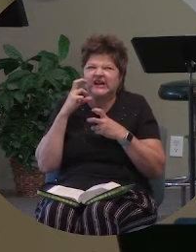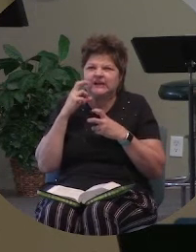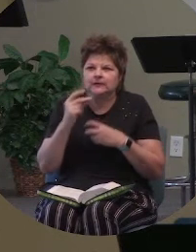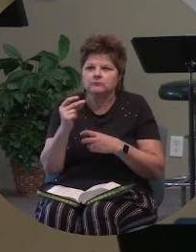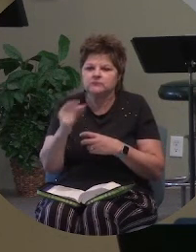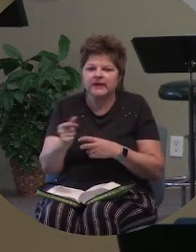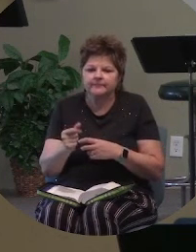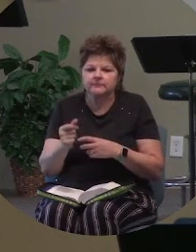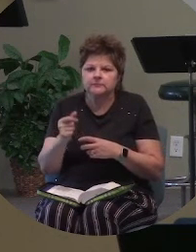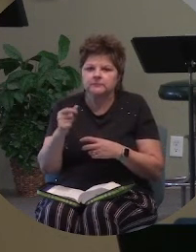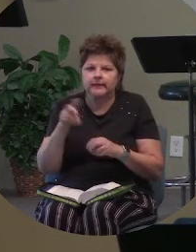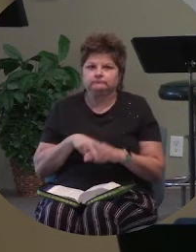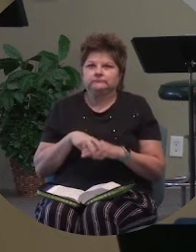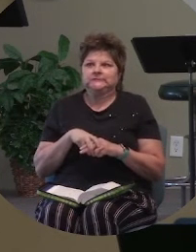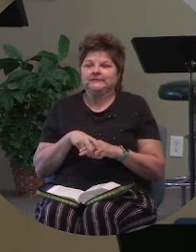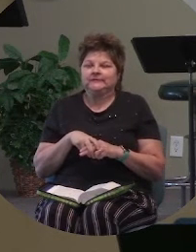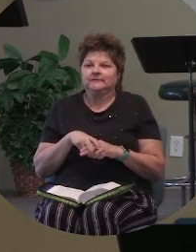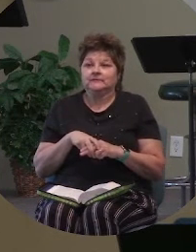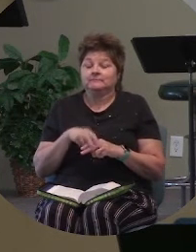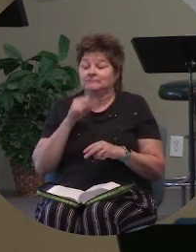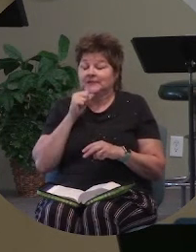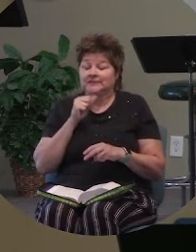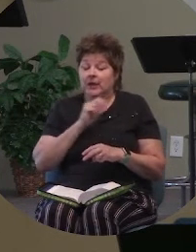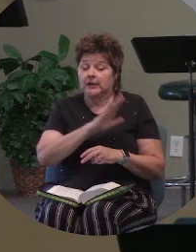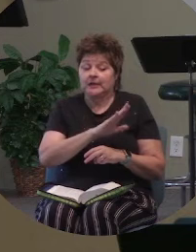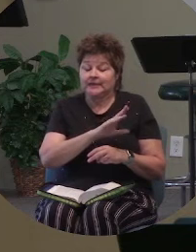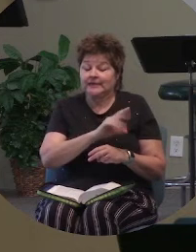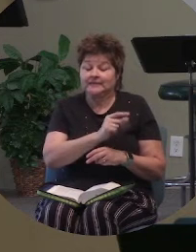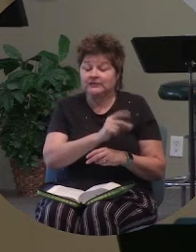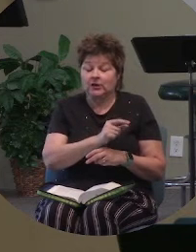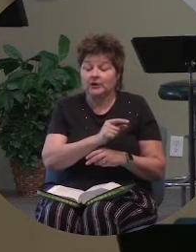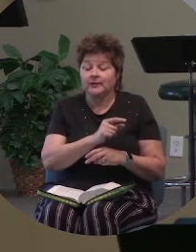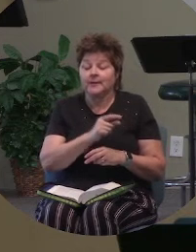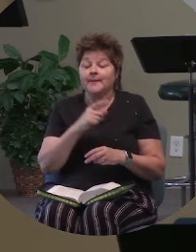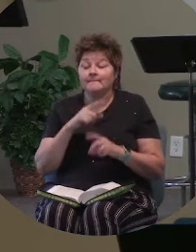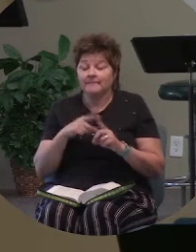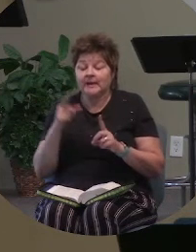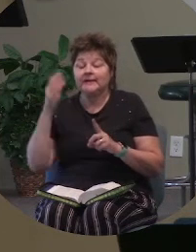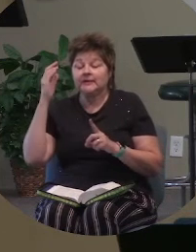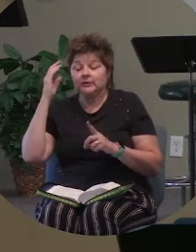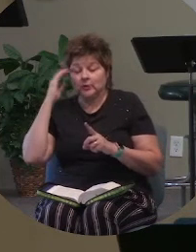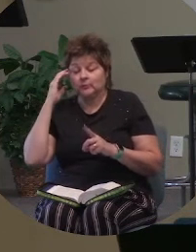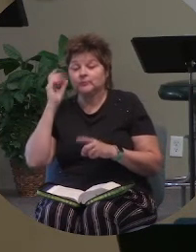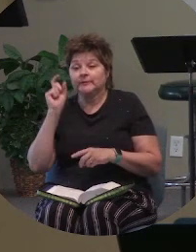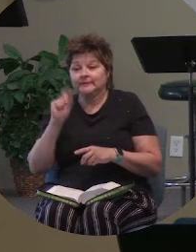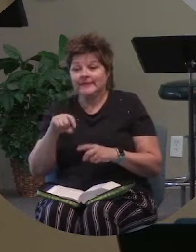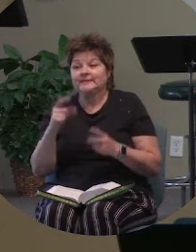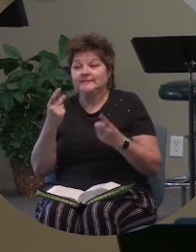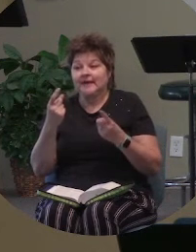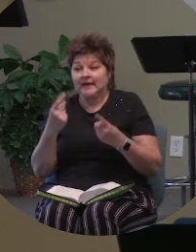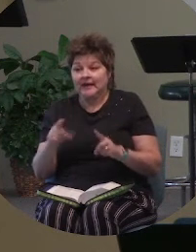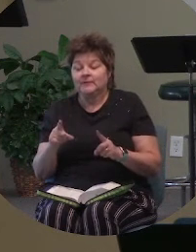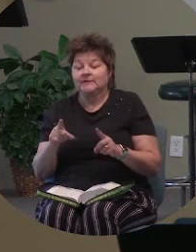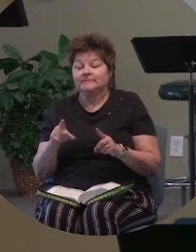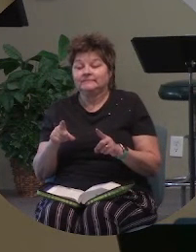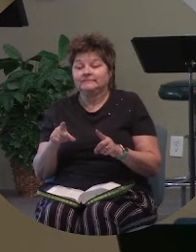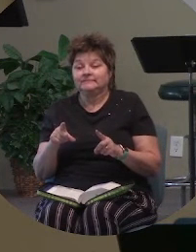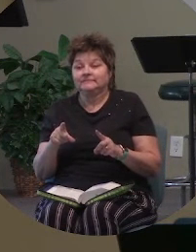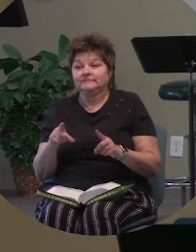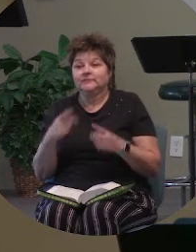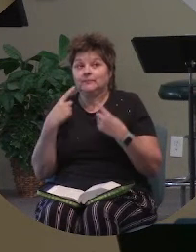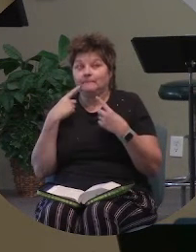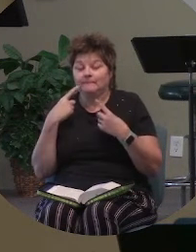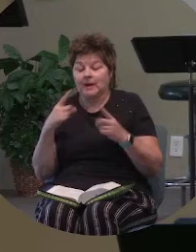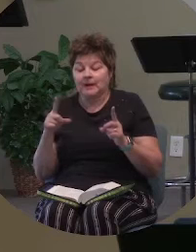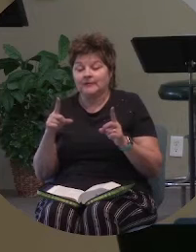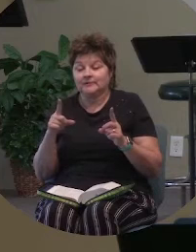sit. It's not his dog, because he knows what it takes to accomplish what he